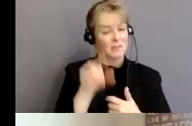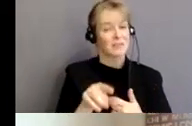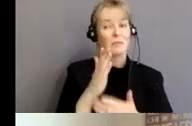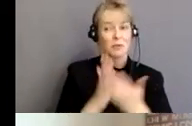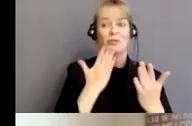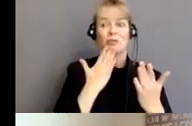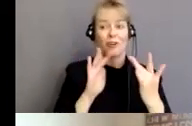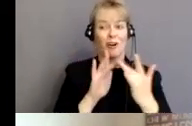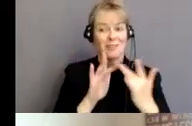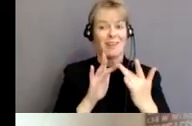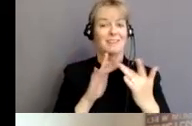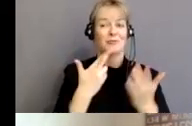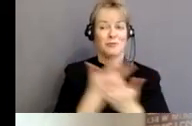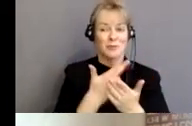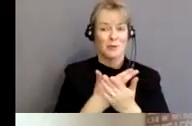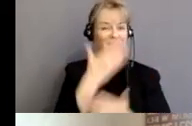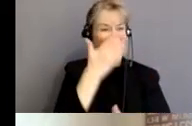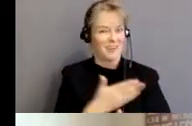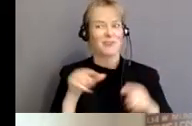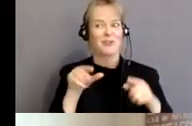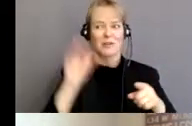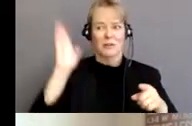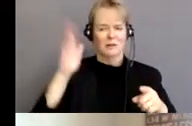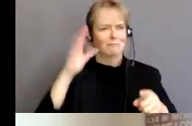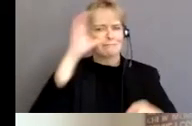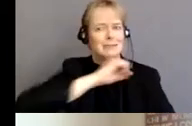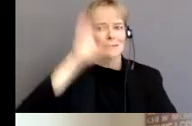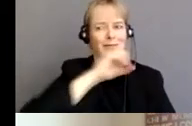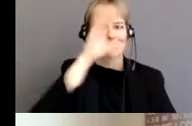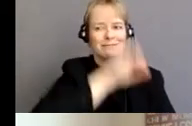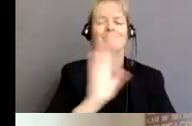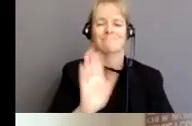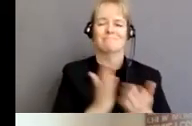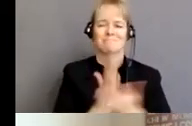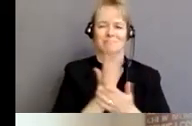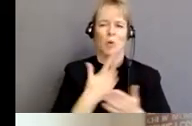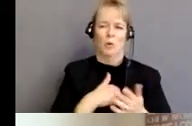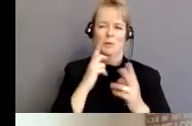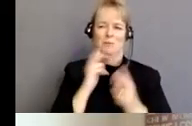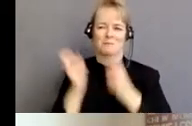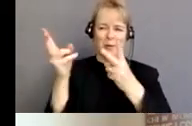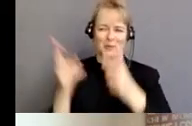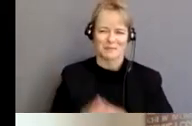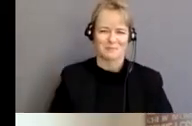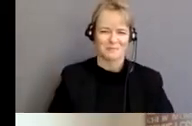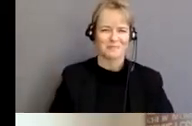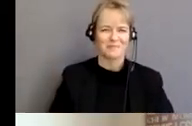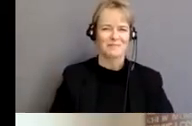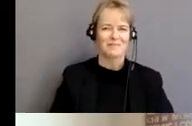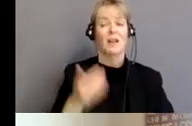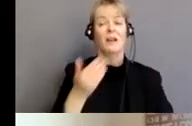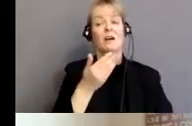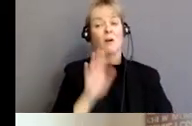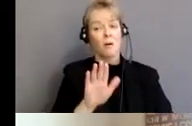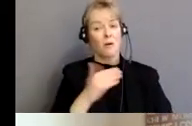hard to keep track of all that as we go through the webinar. I just wanted to highlight a few tools that we also